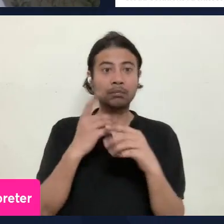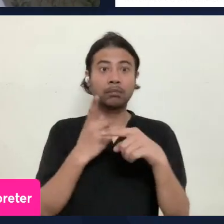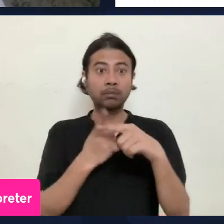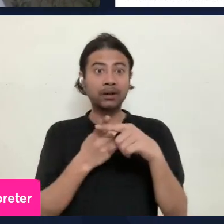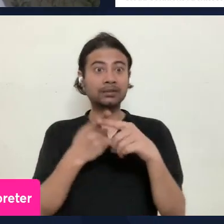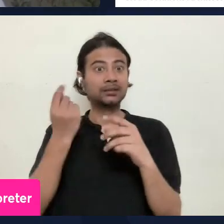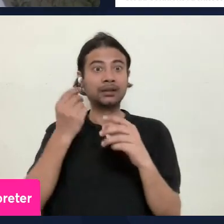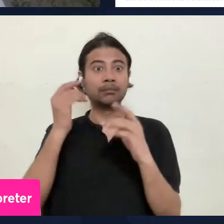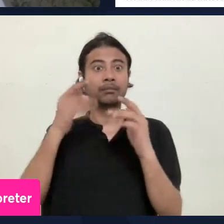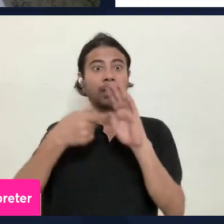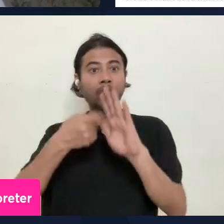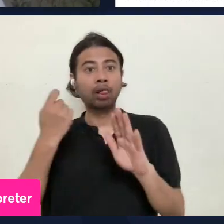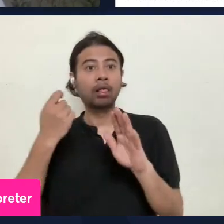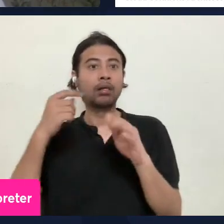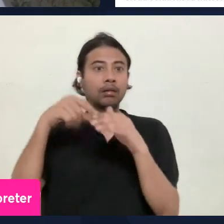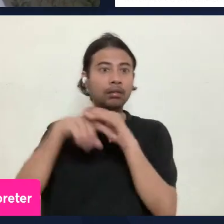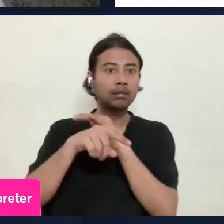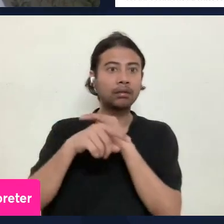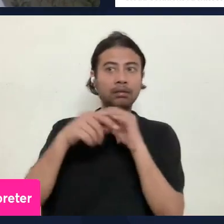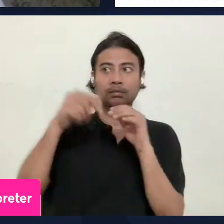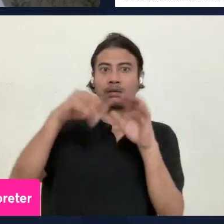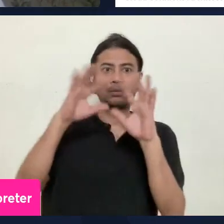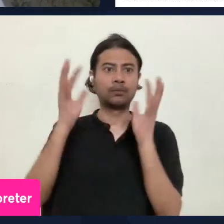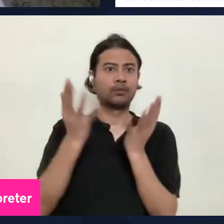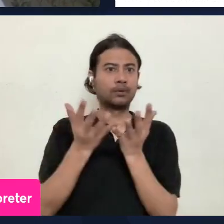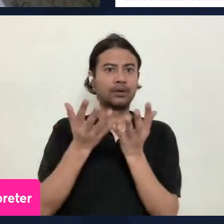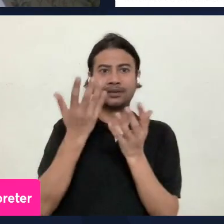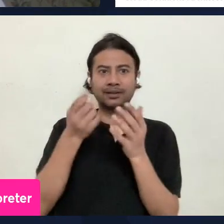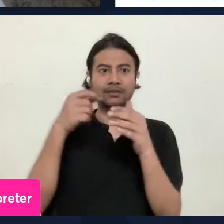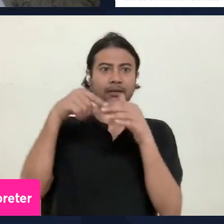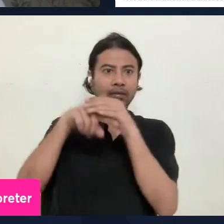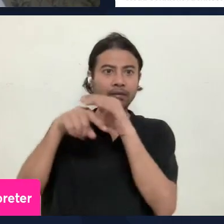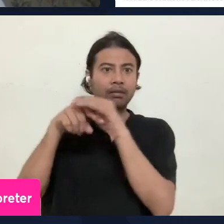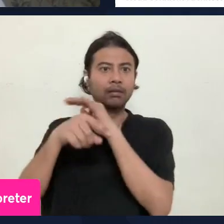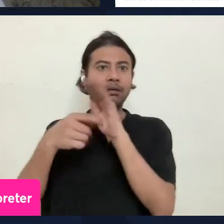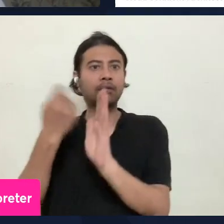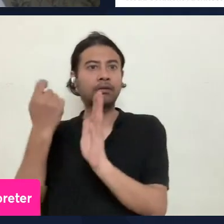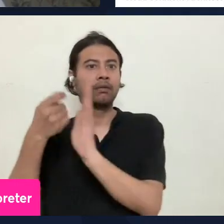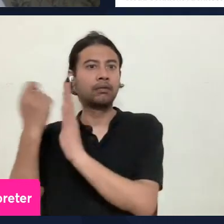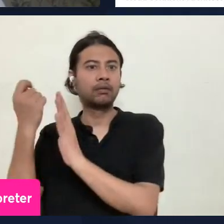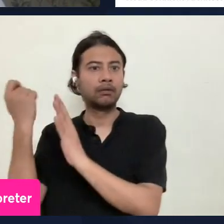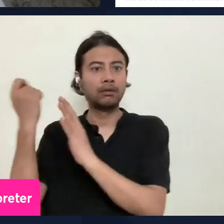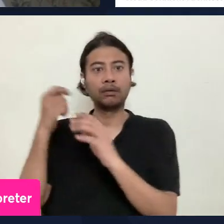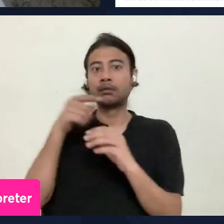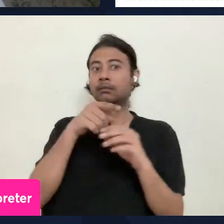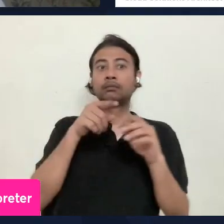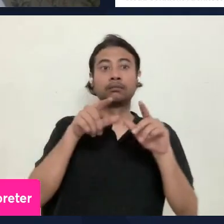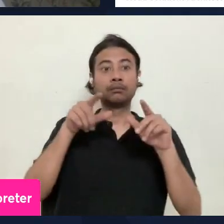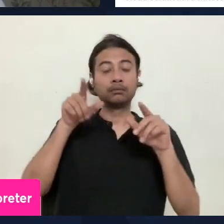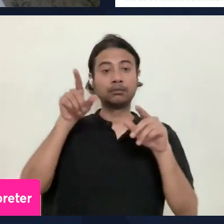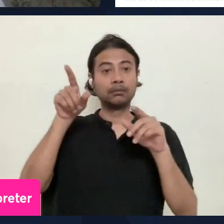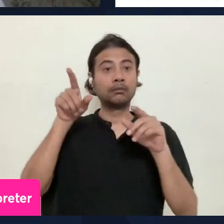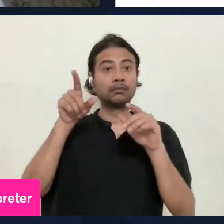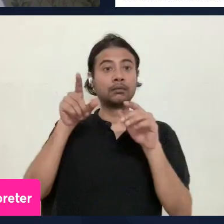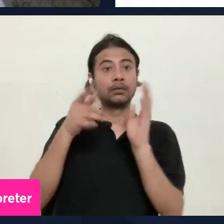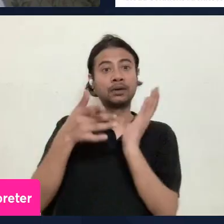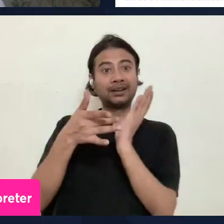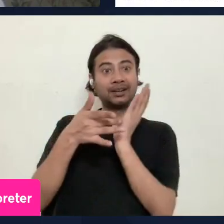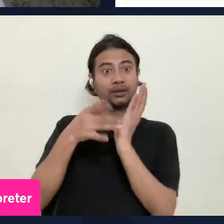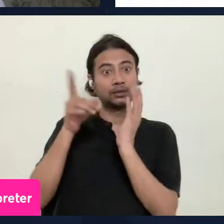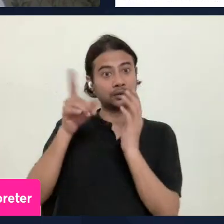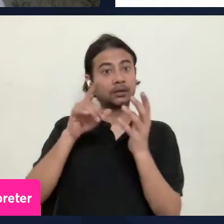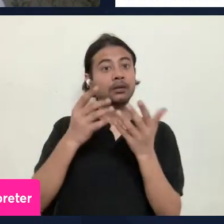happening globally currently, these snapshots can be, a great way to safeguard against those, to have